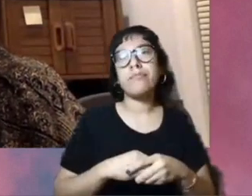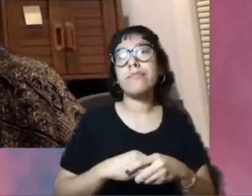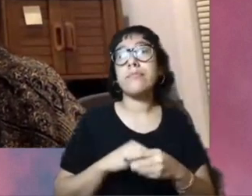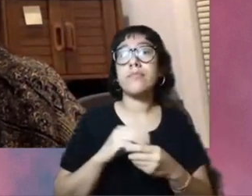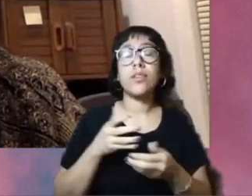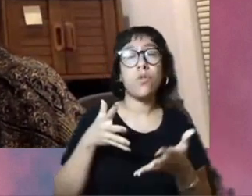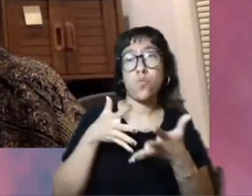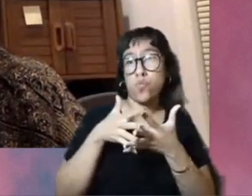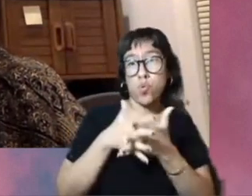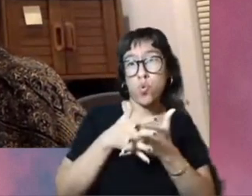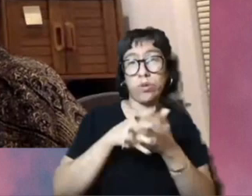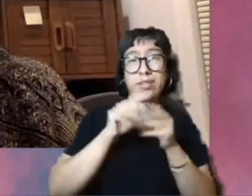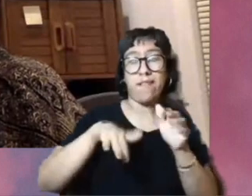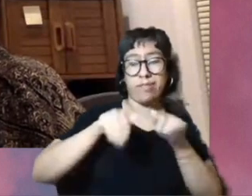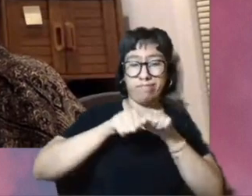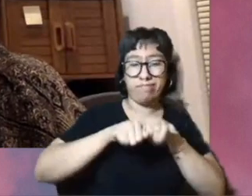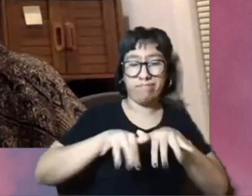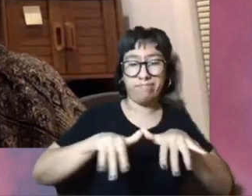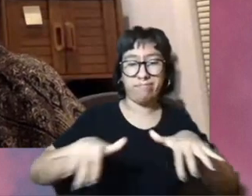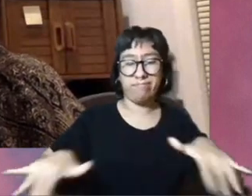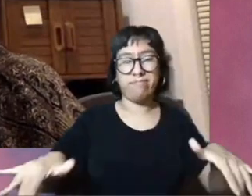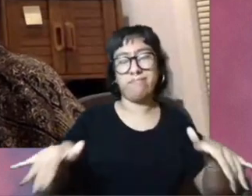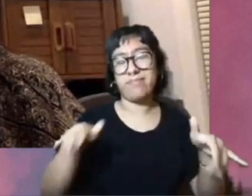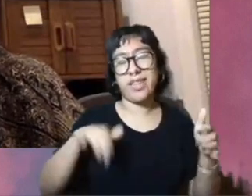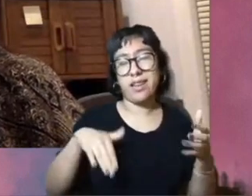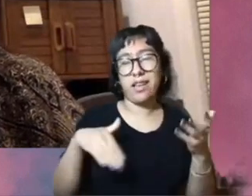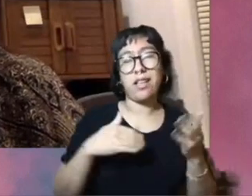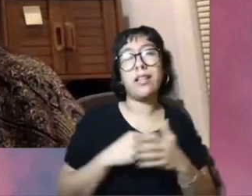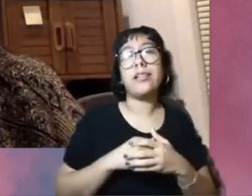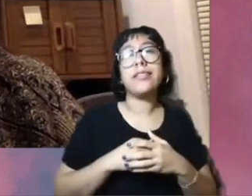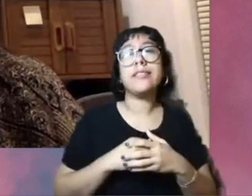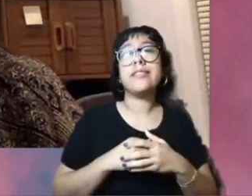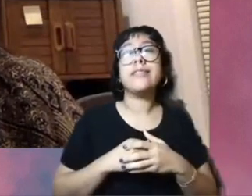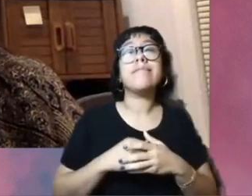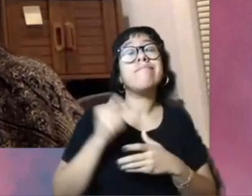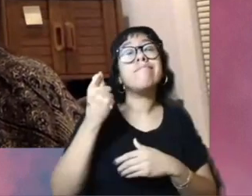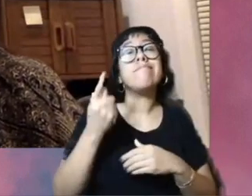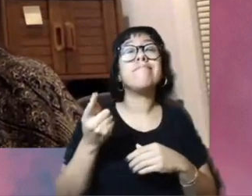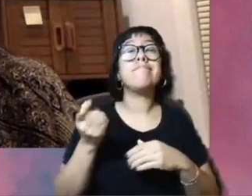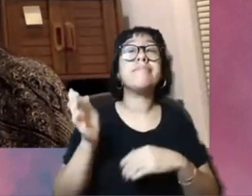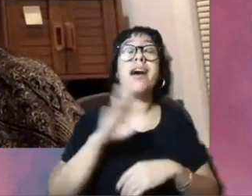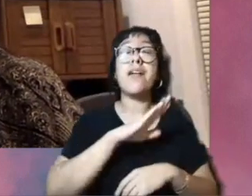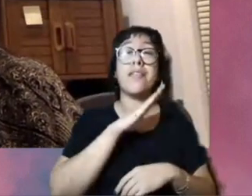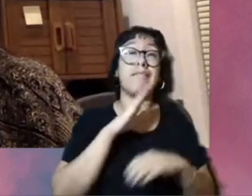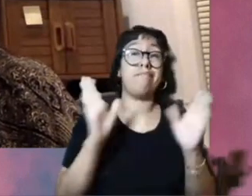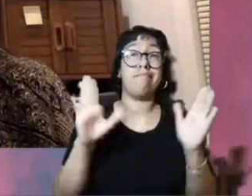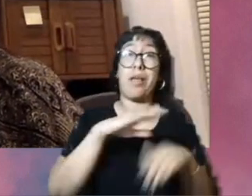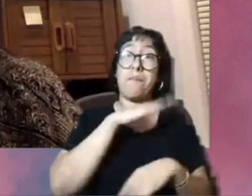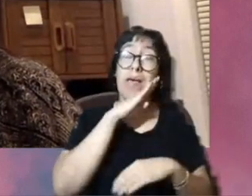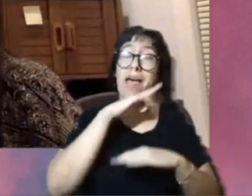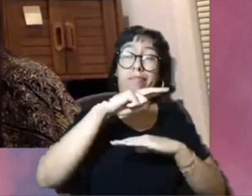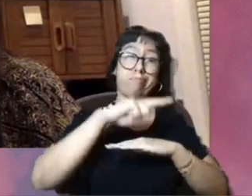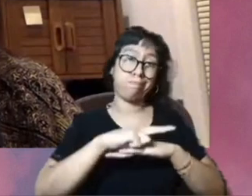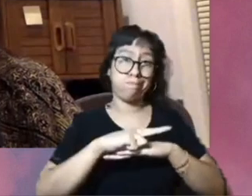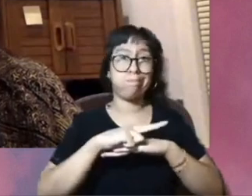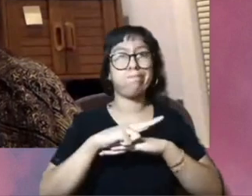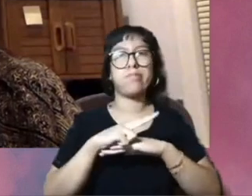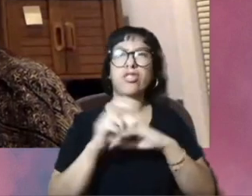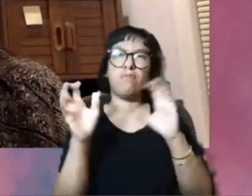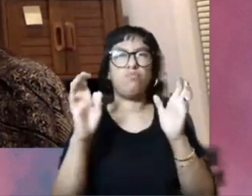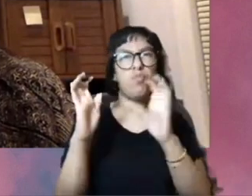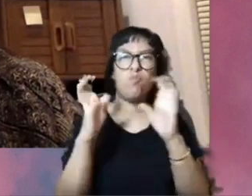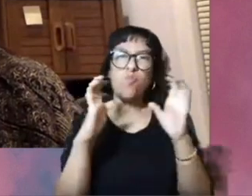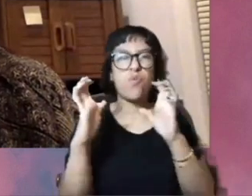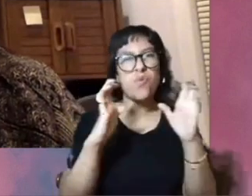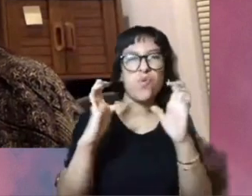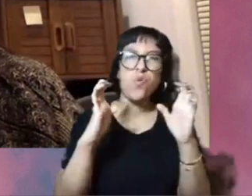not transplanted yet. The steel frame of her bed grumbles under her shifting weight at all hours of the